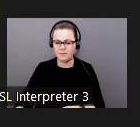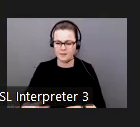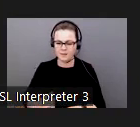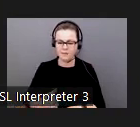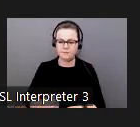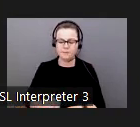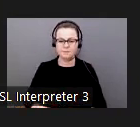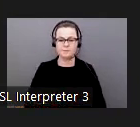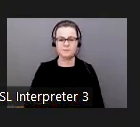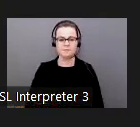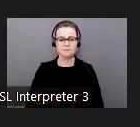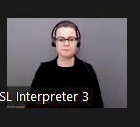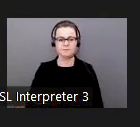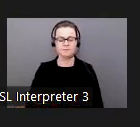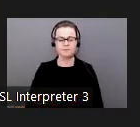tea.